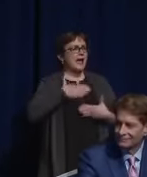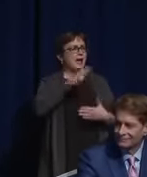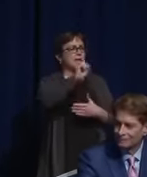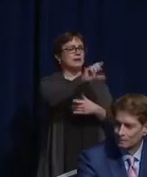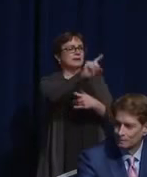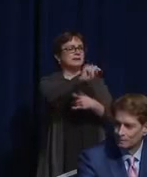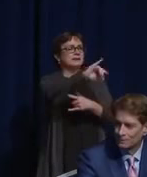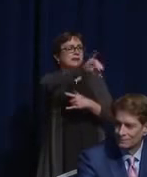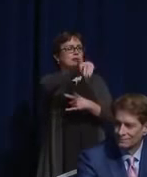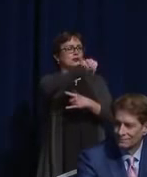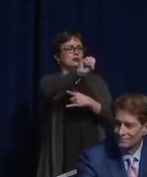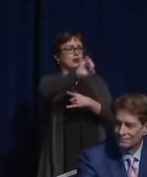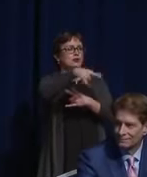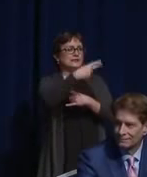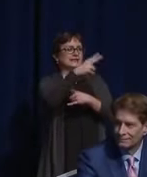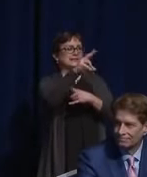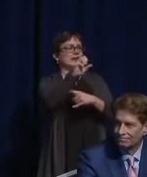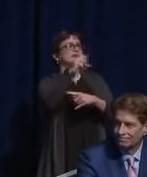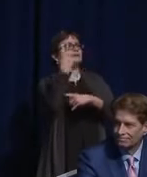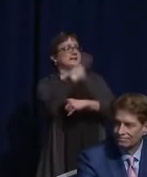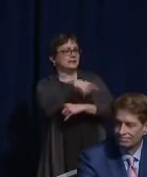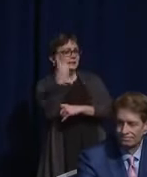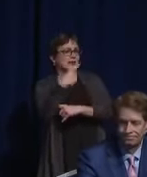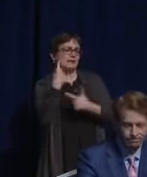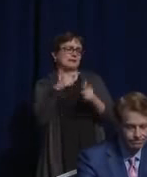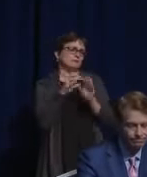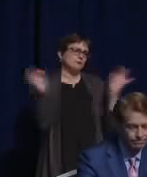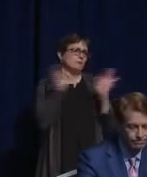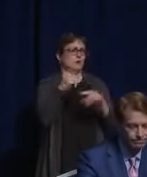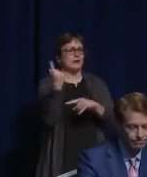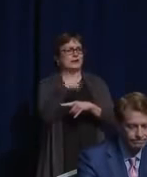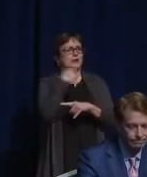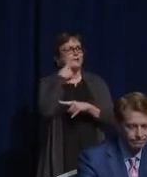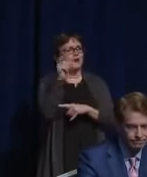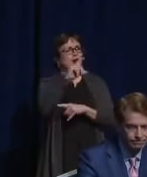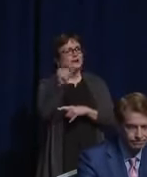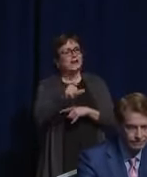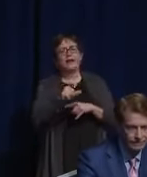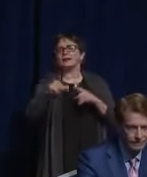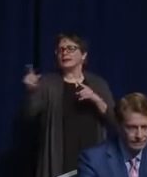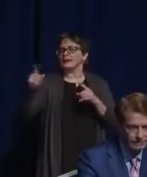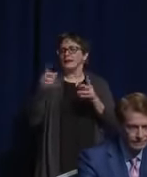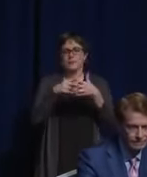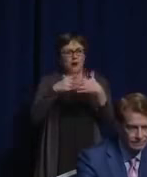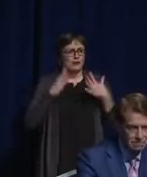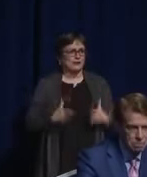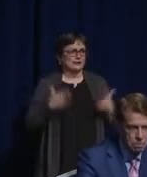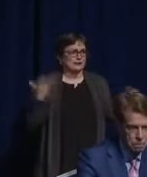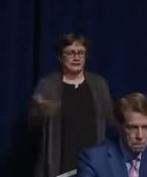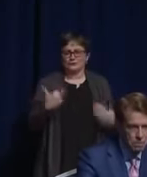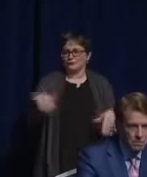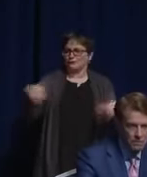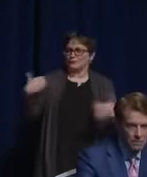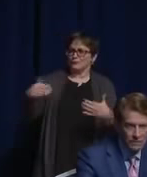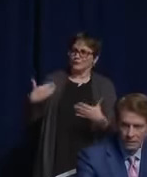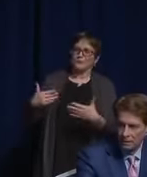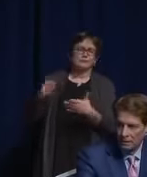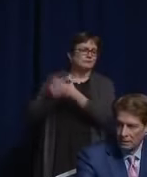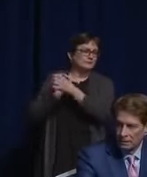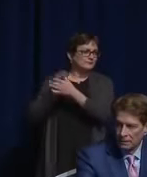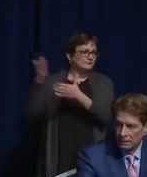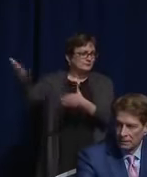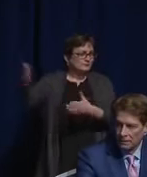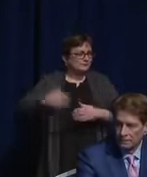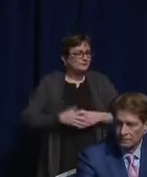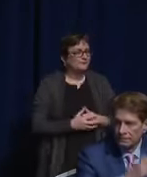calendar every year, and I want to give a shout out to all of our Italian American brothers and sisters up and down the state.